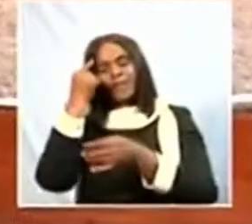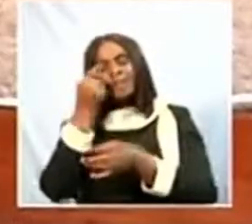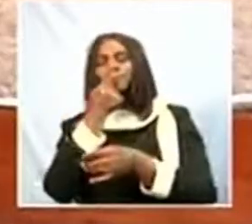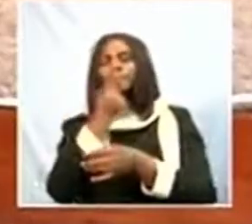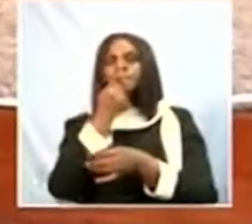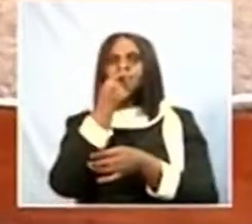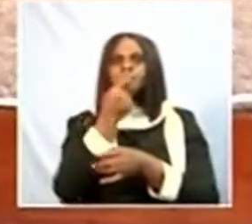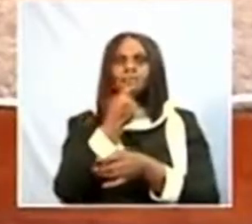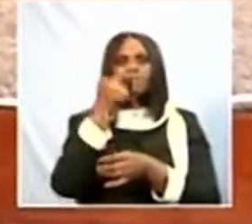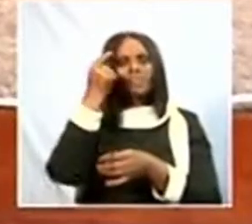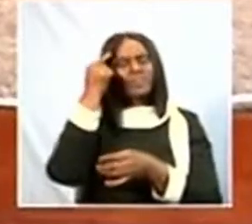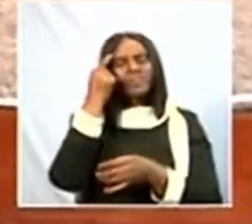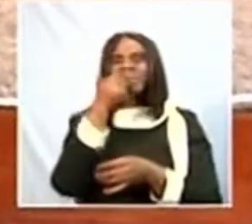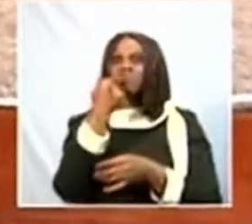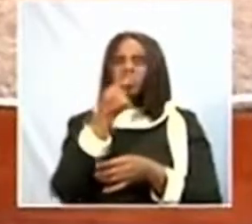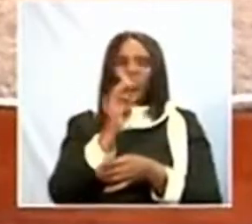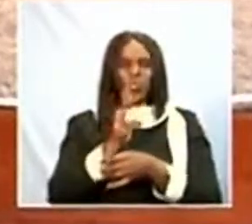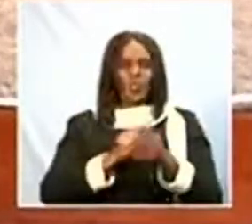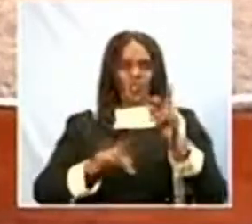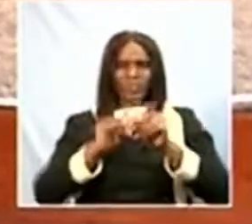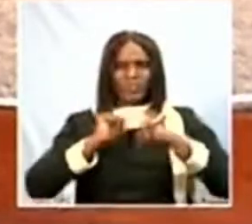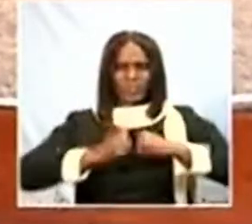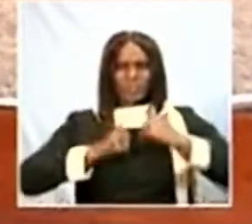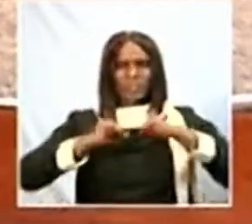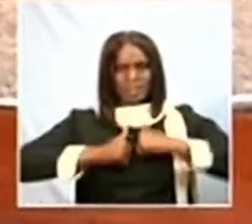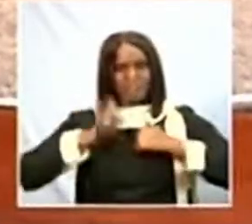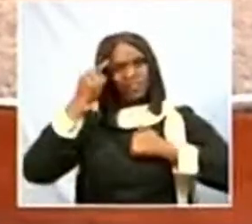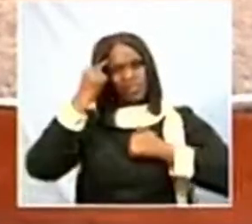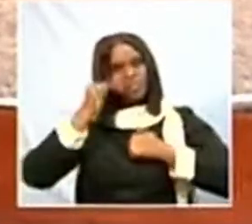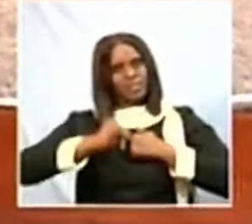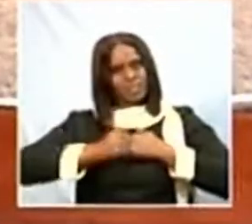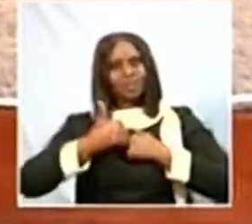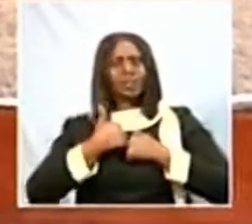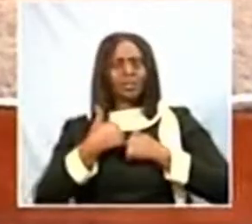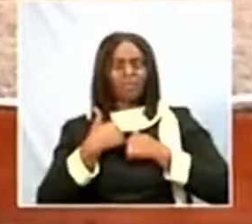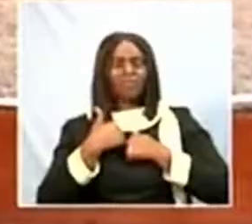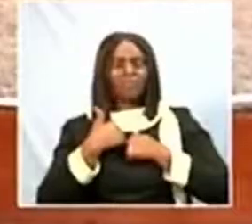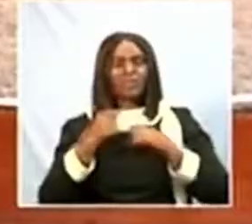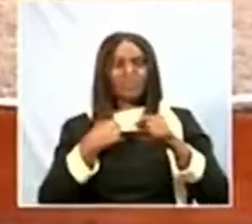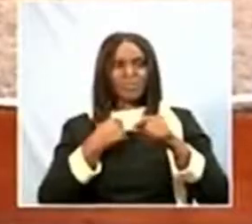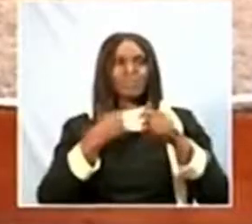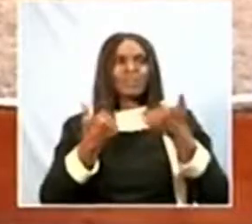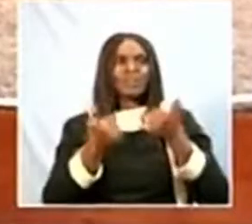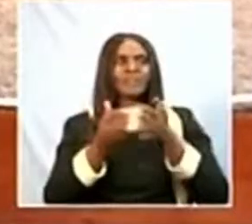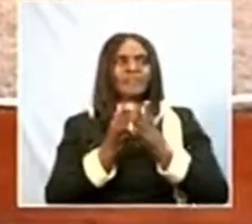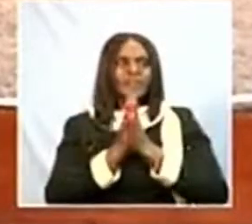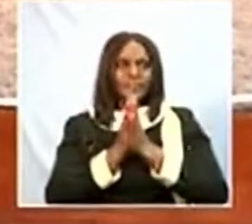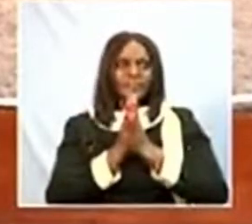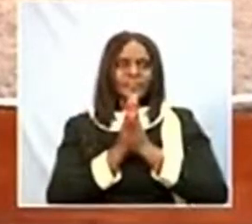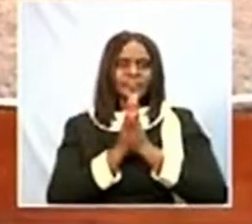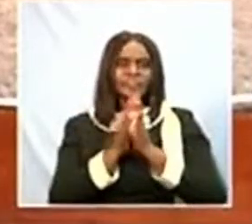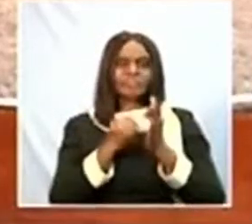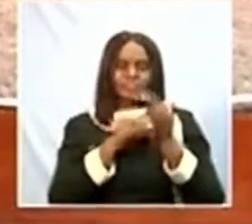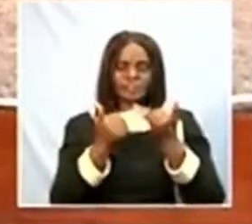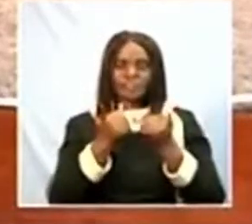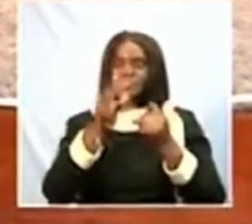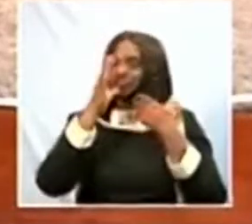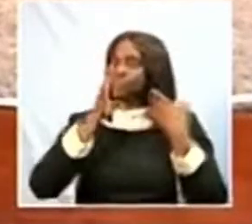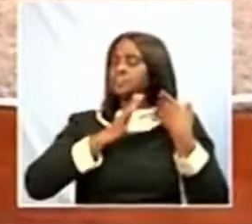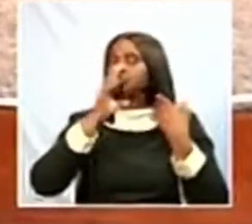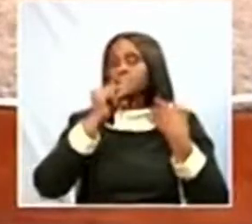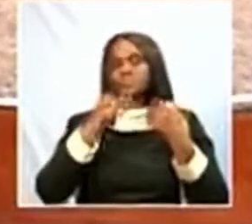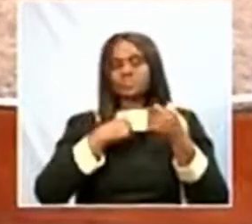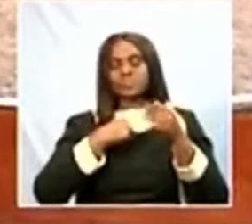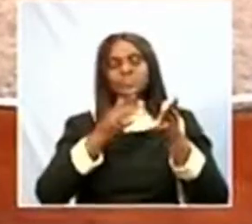the government? We the people, Madam Speaker, as the government ourselves, Madam Speaker. I therefore, Madam Speaker, urge